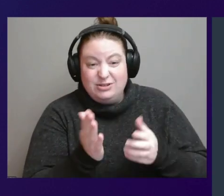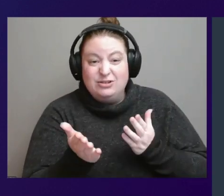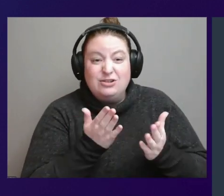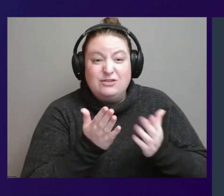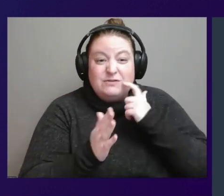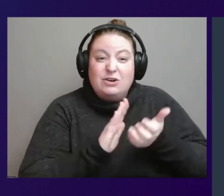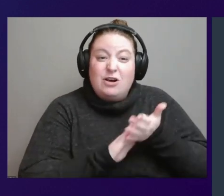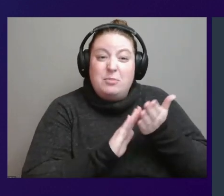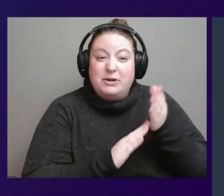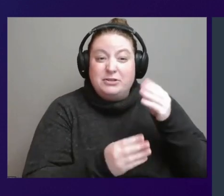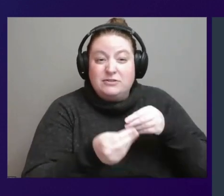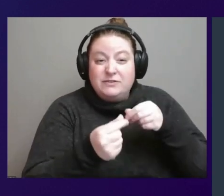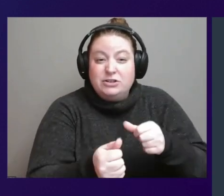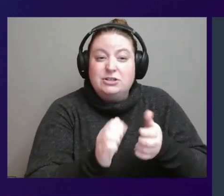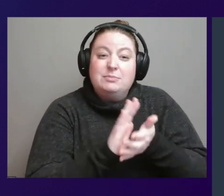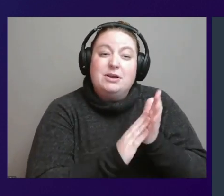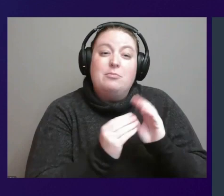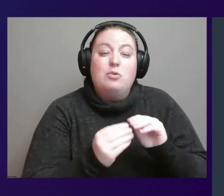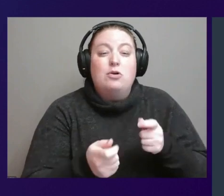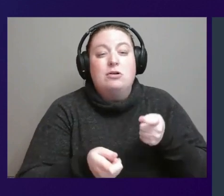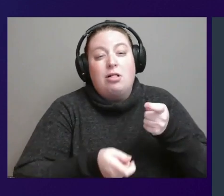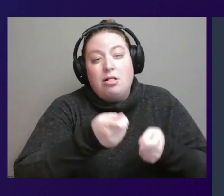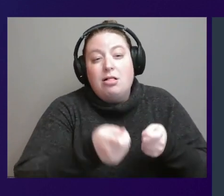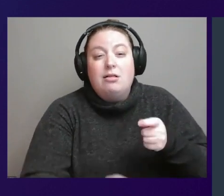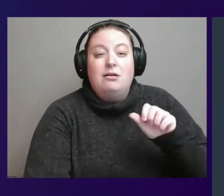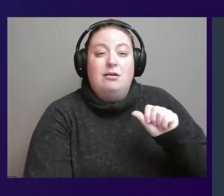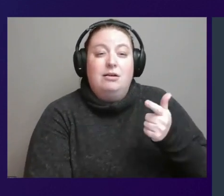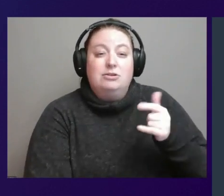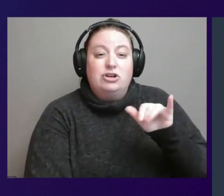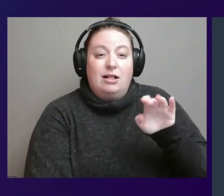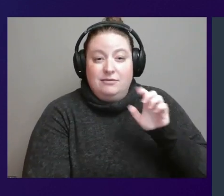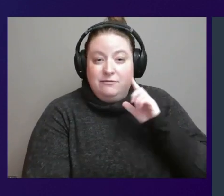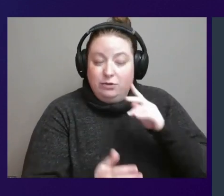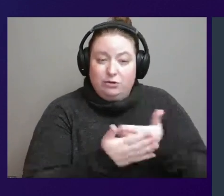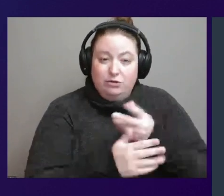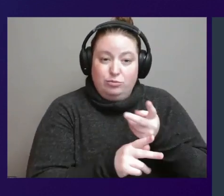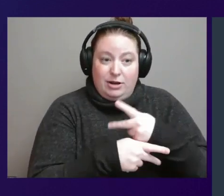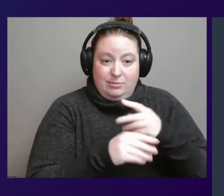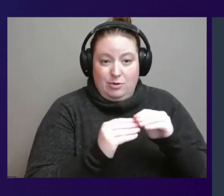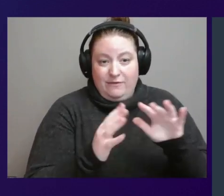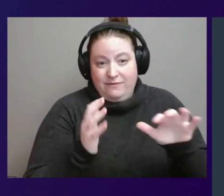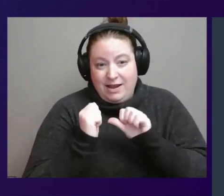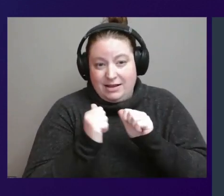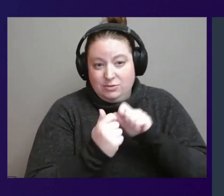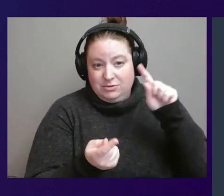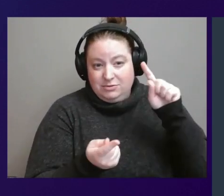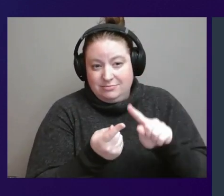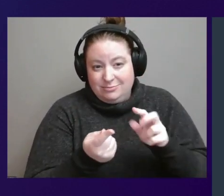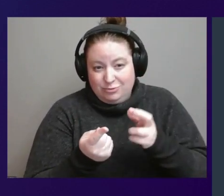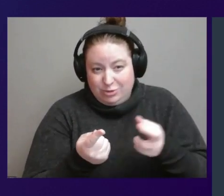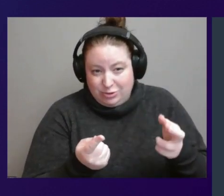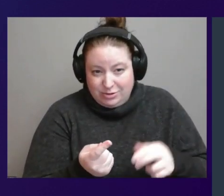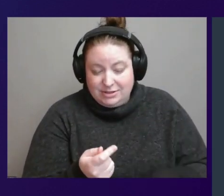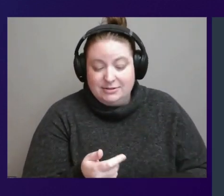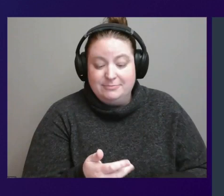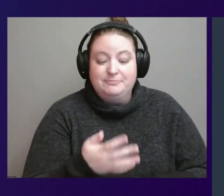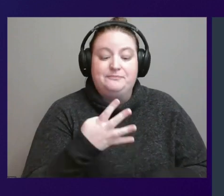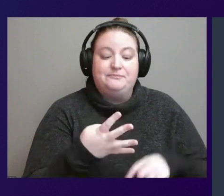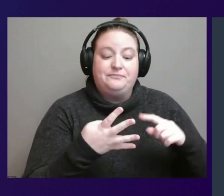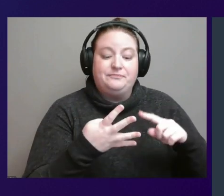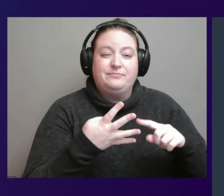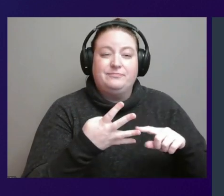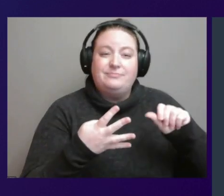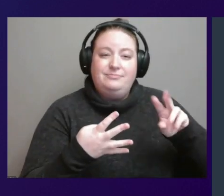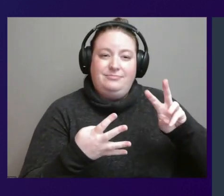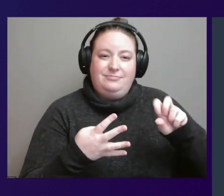become more agile in delivering new products faster with fewer resources. Third, AWS continuously innovates